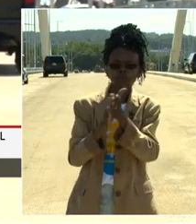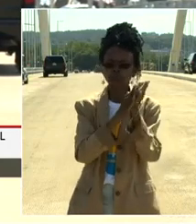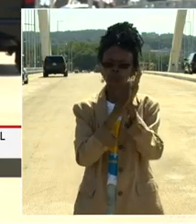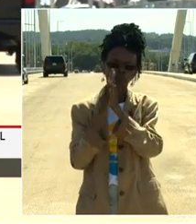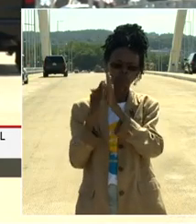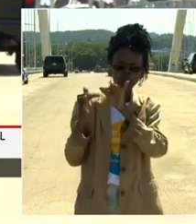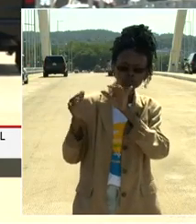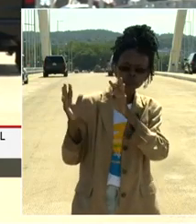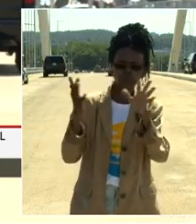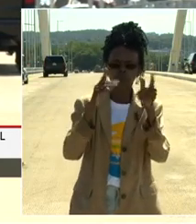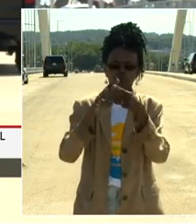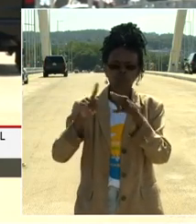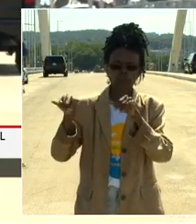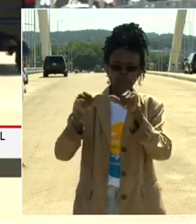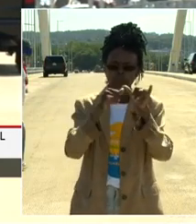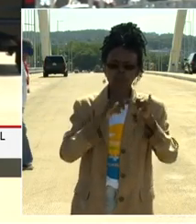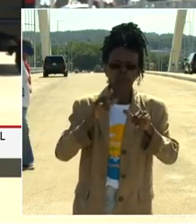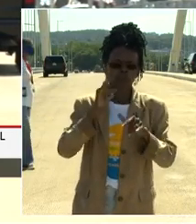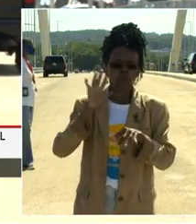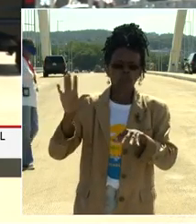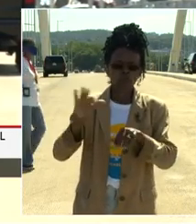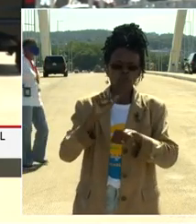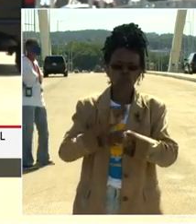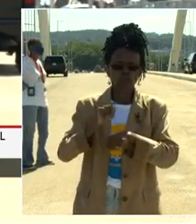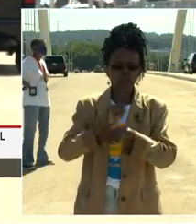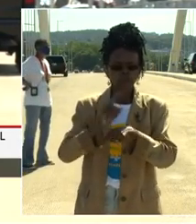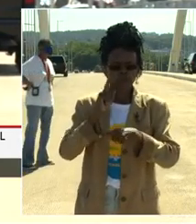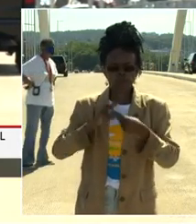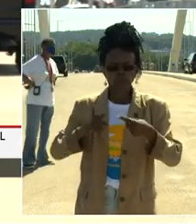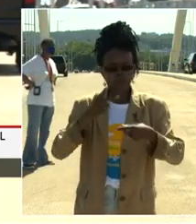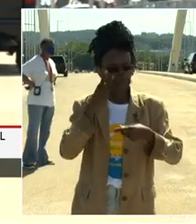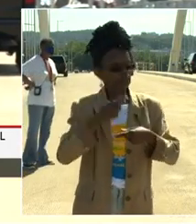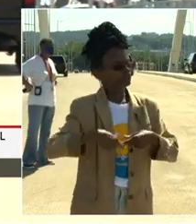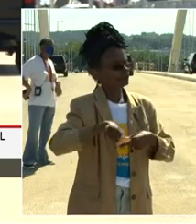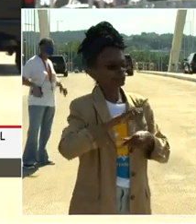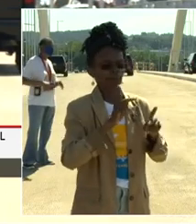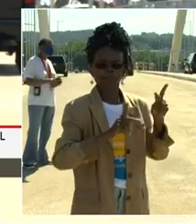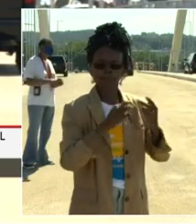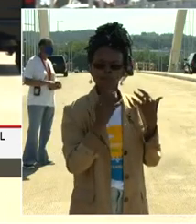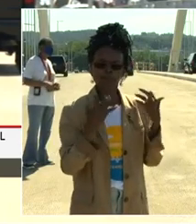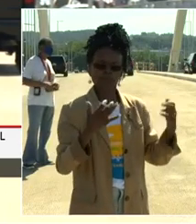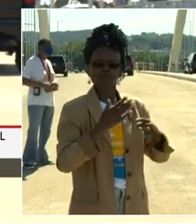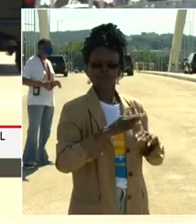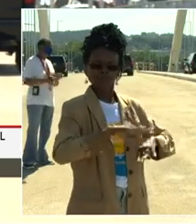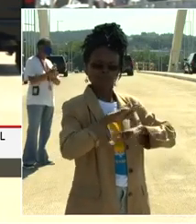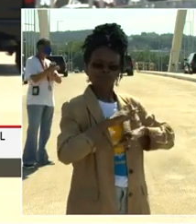great satisfaction that the bridge that bears his name was finished ahead of time.